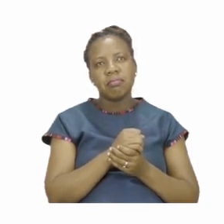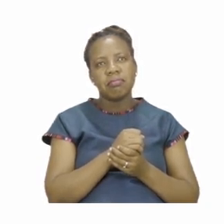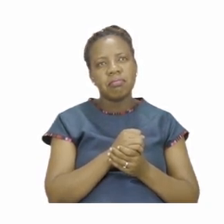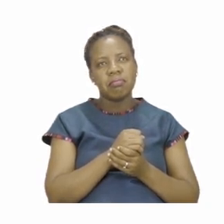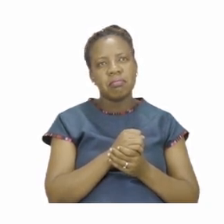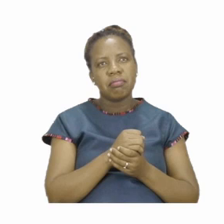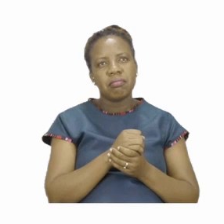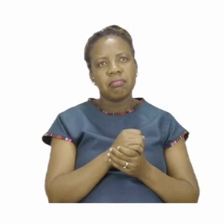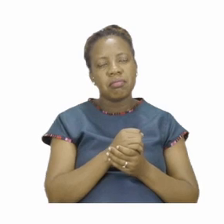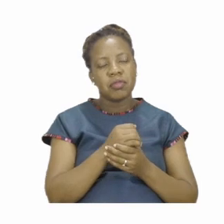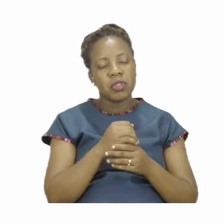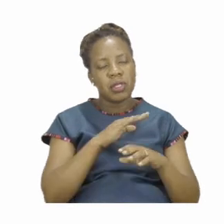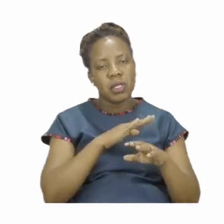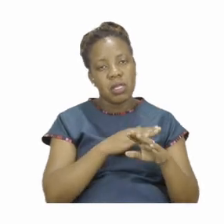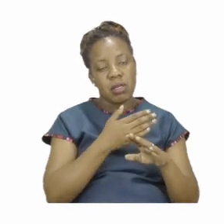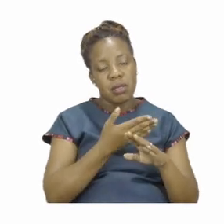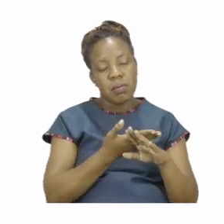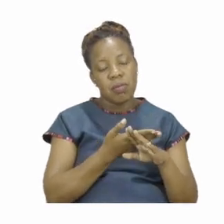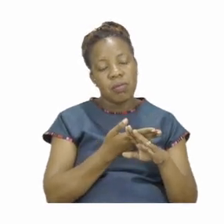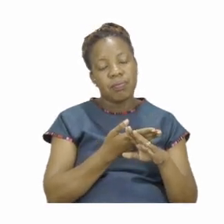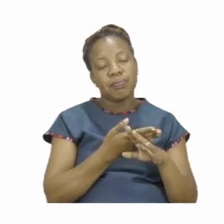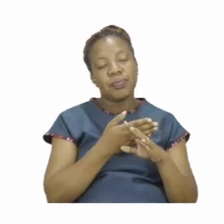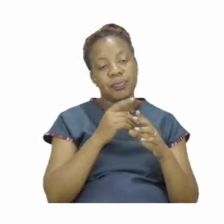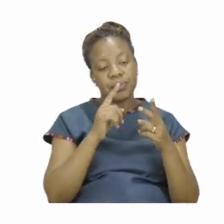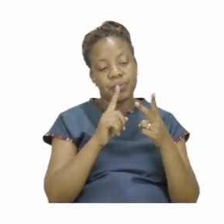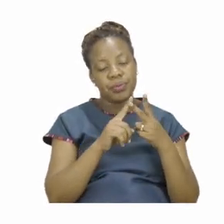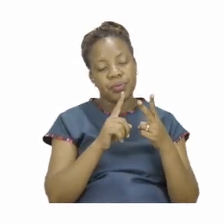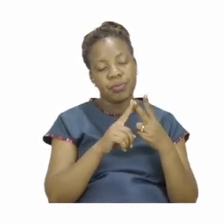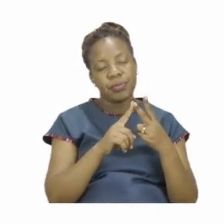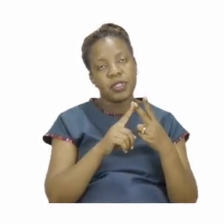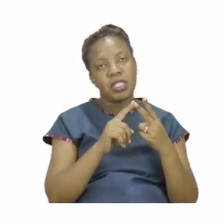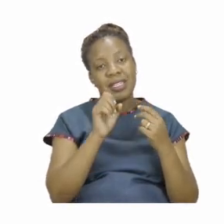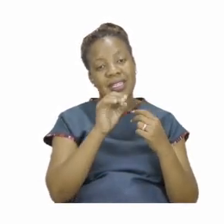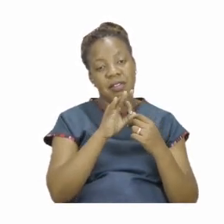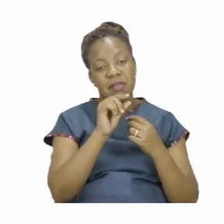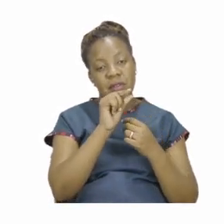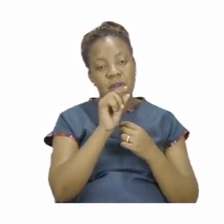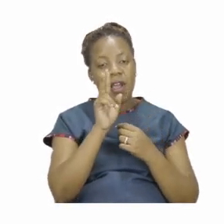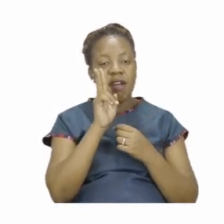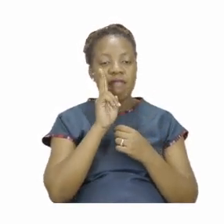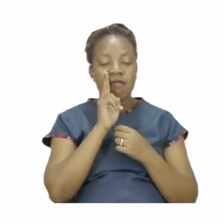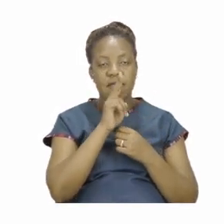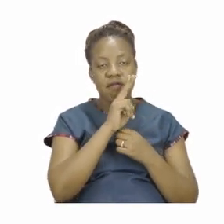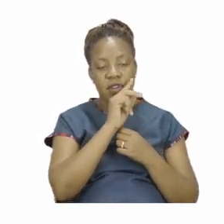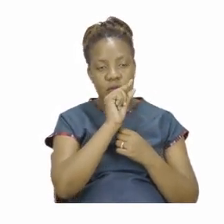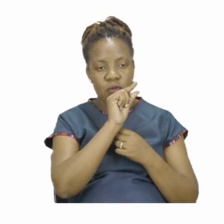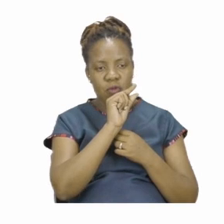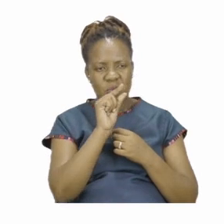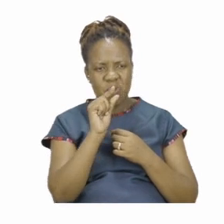living. We remove the E and add ing. Care,